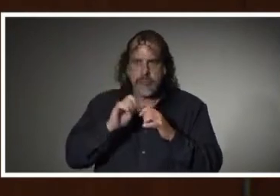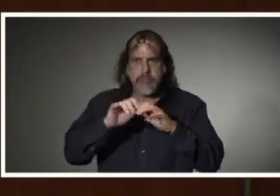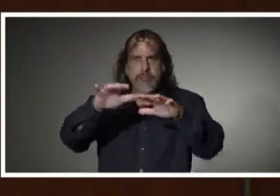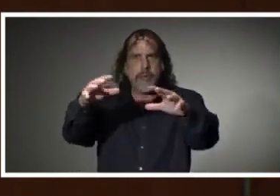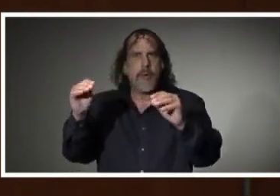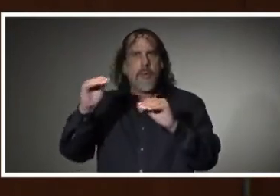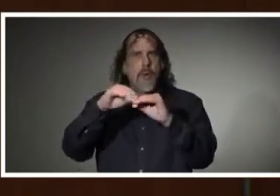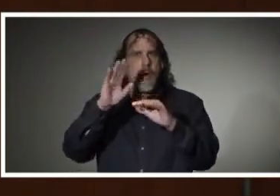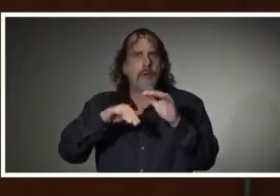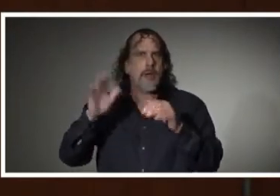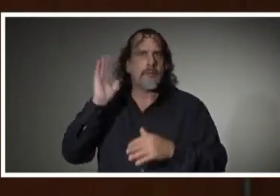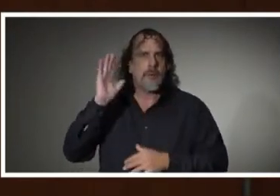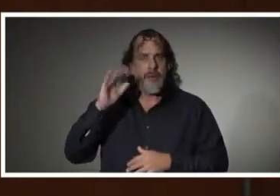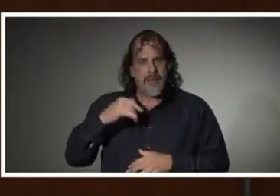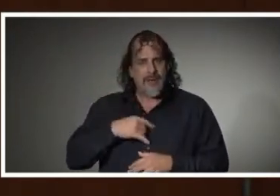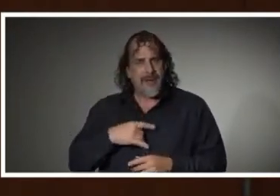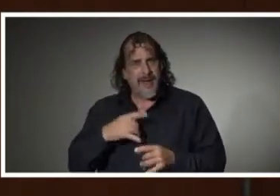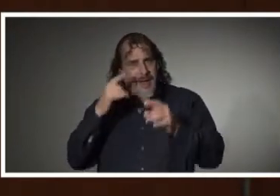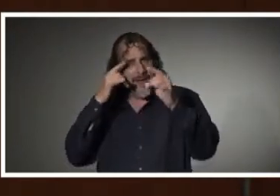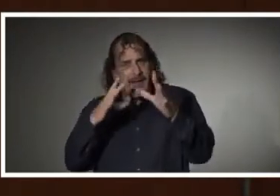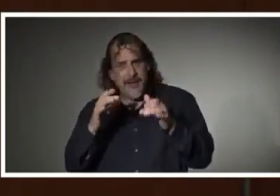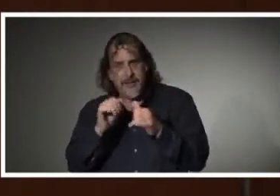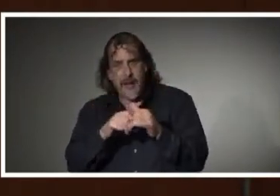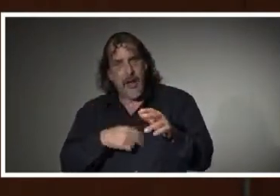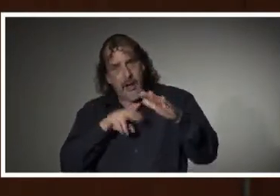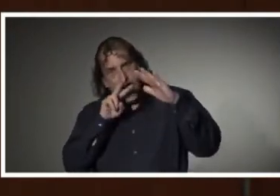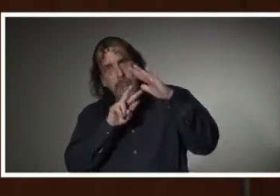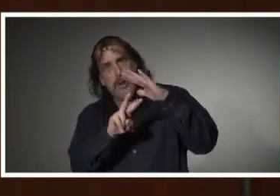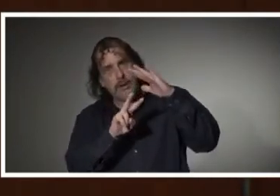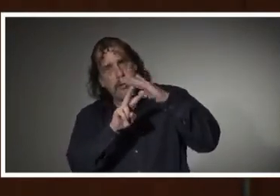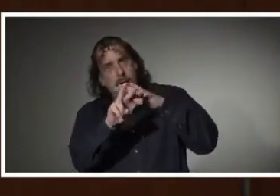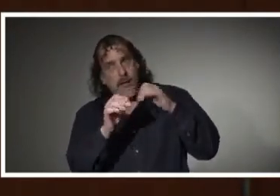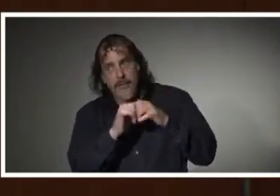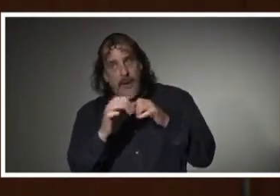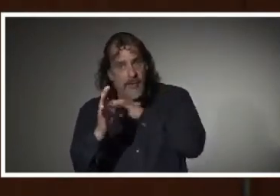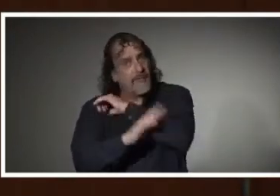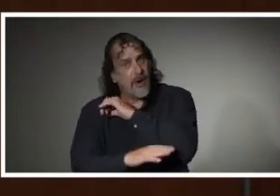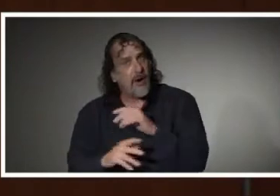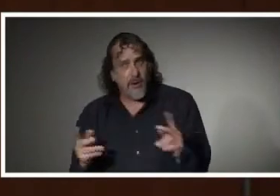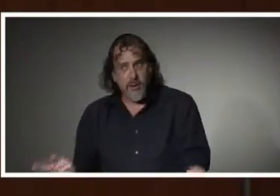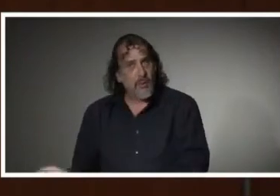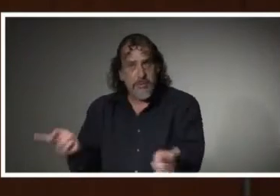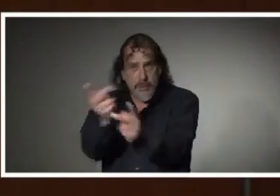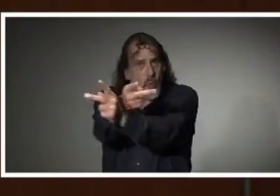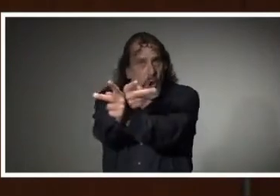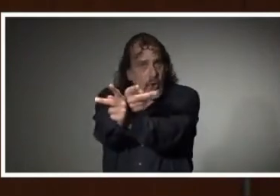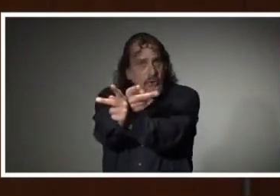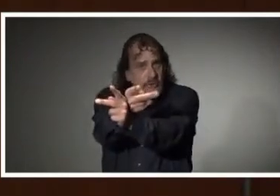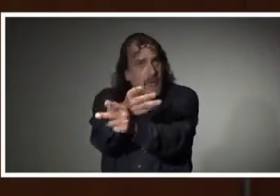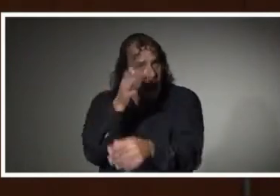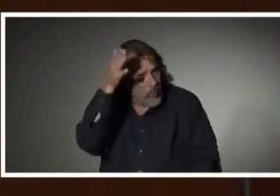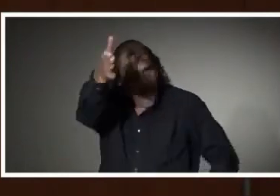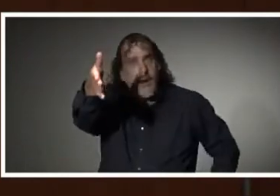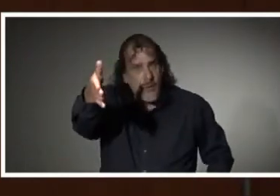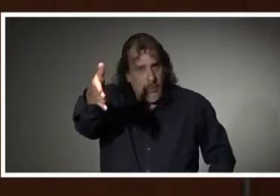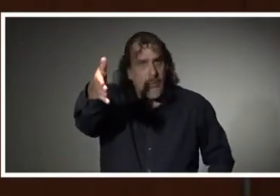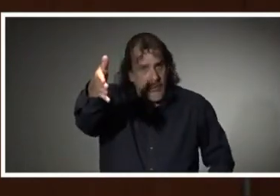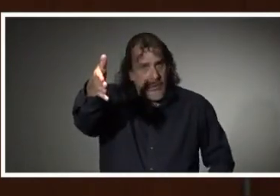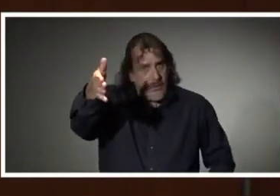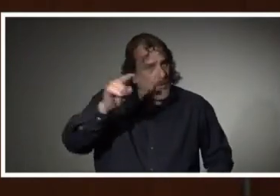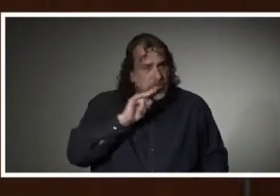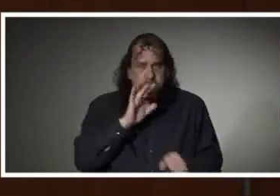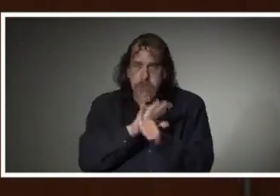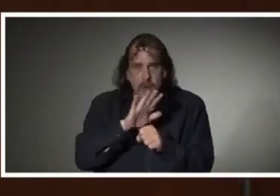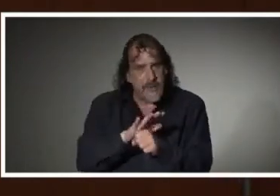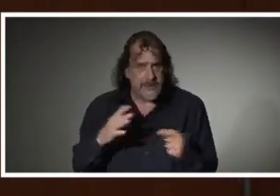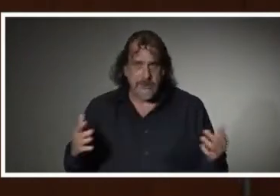and I hate it that our predictions have been true, but we're predicting more in the fall. So it's going to be worse in the fall than it is now. So